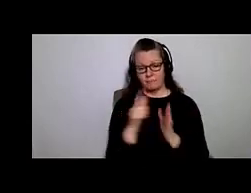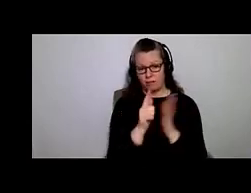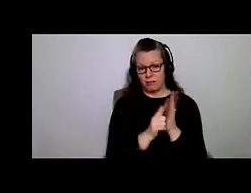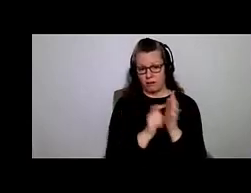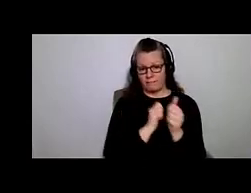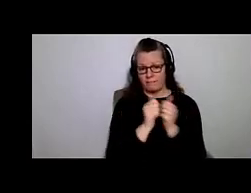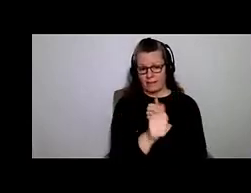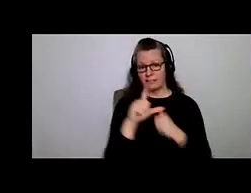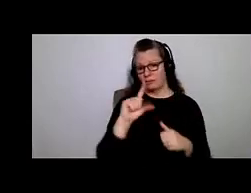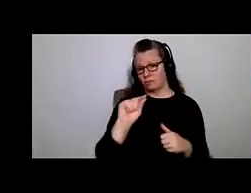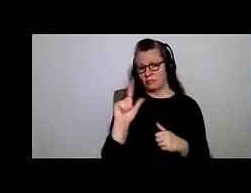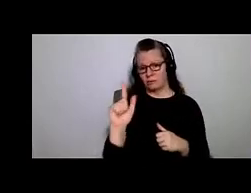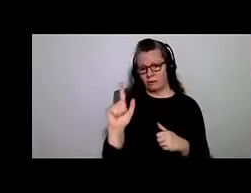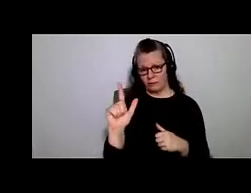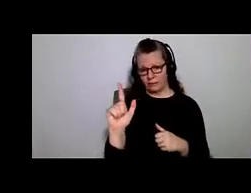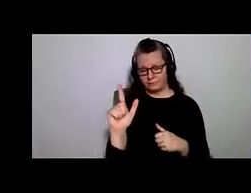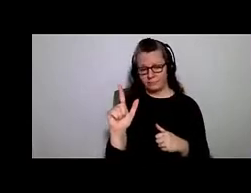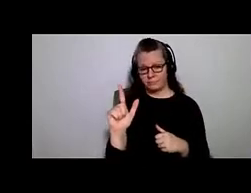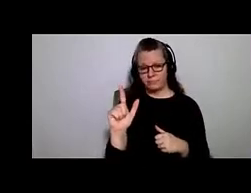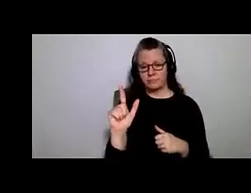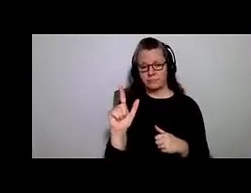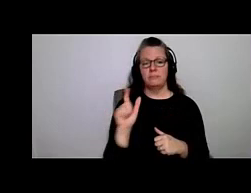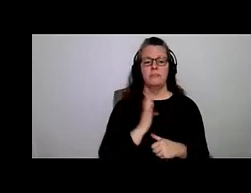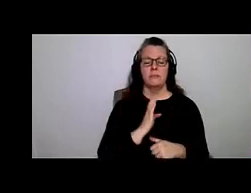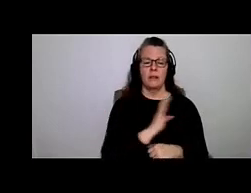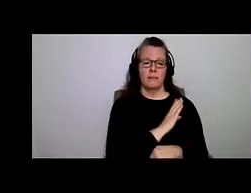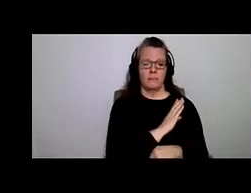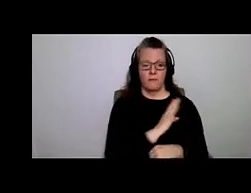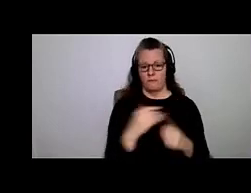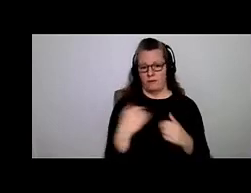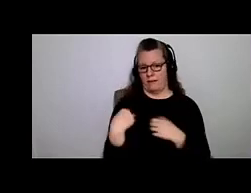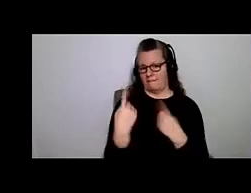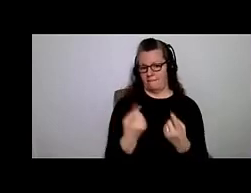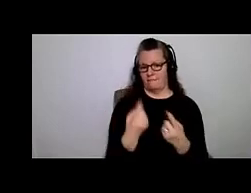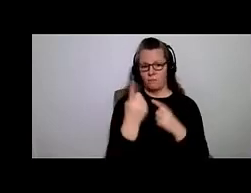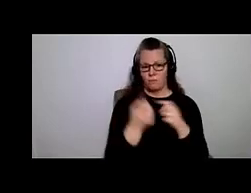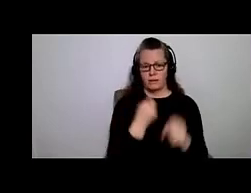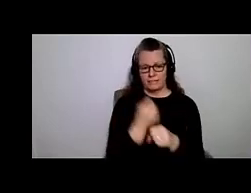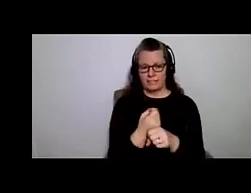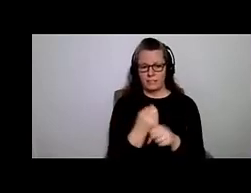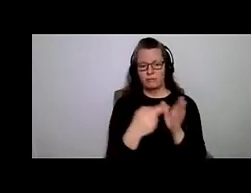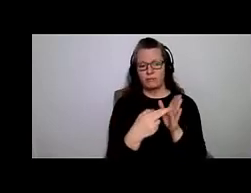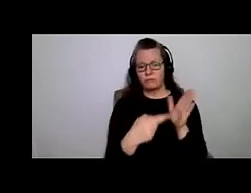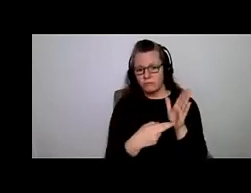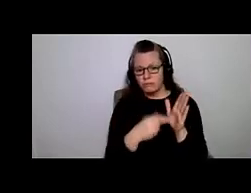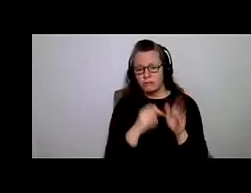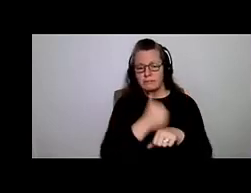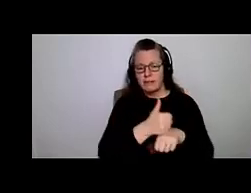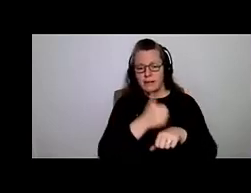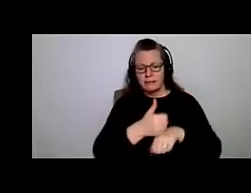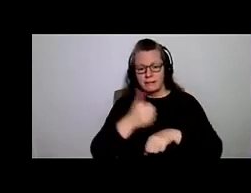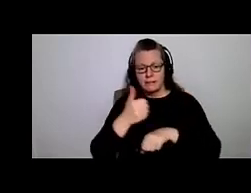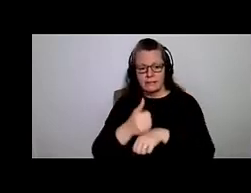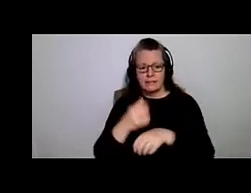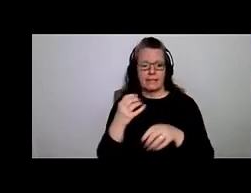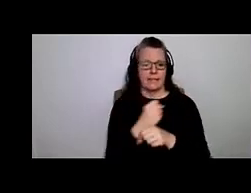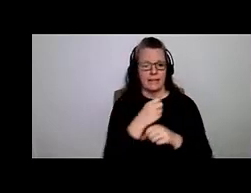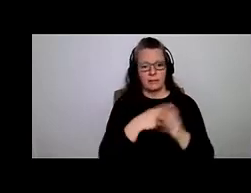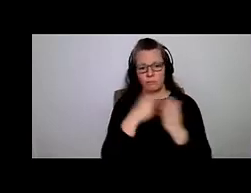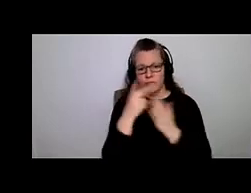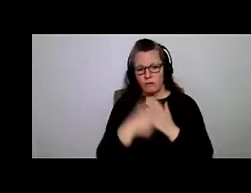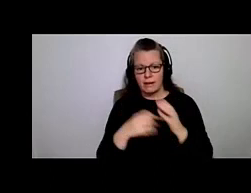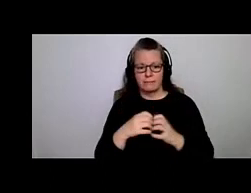in 2021, and the board has spent a year in rulemaking and kind of getting the guardrails of its program up